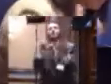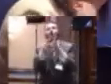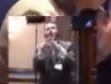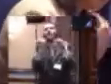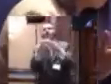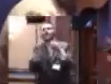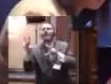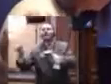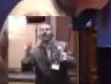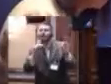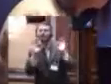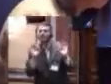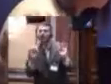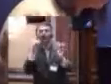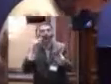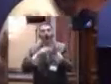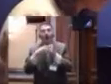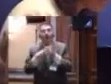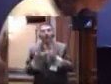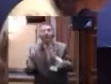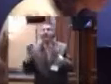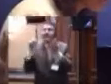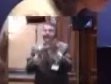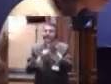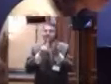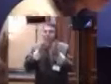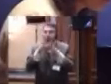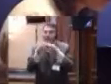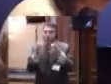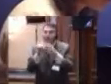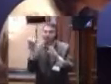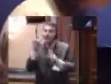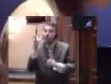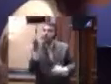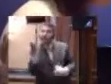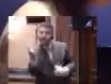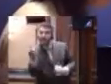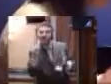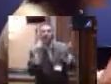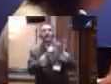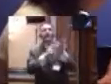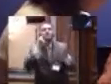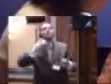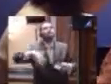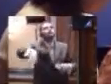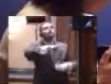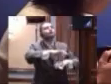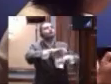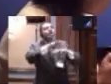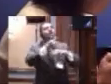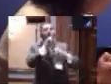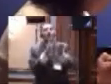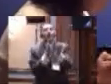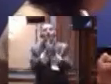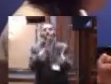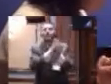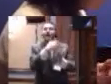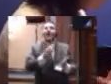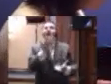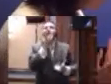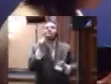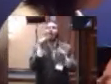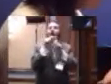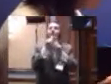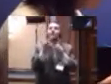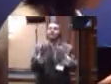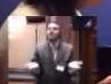There's also various other issues that one can raise around the Constituent Assembly, but I think maybe I should pause at this